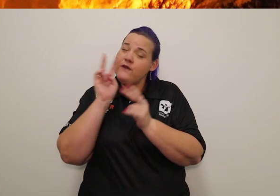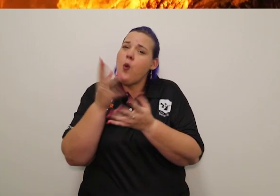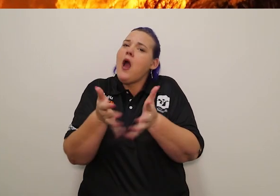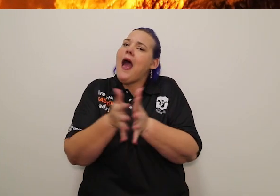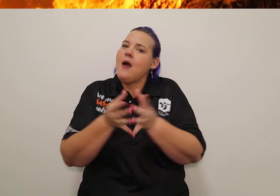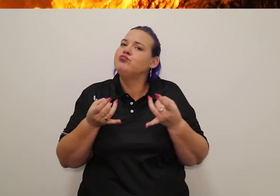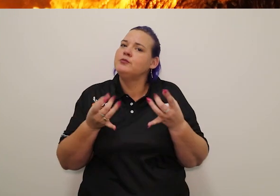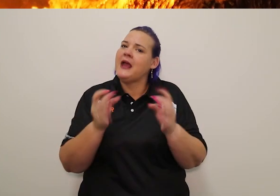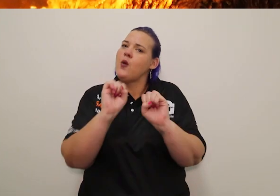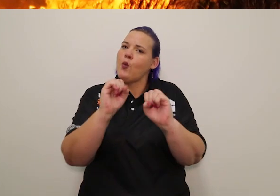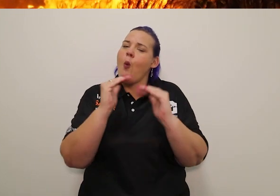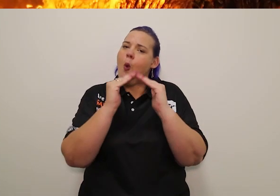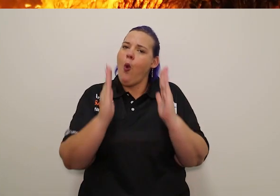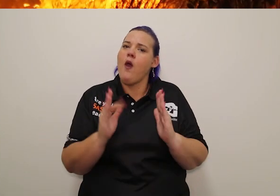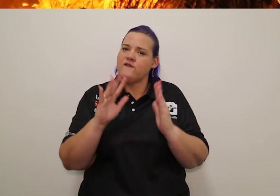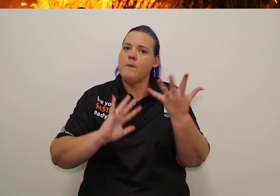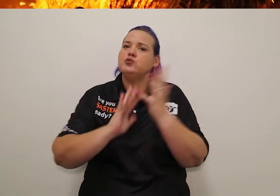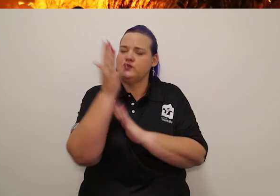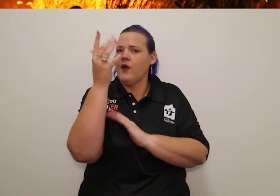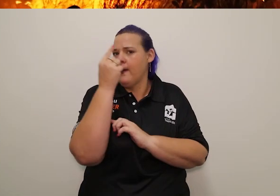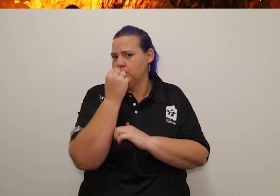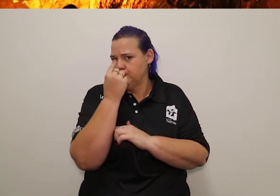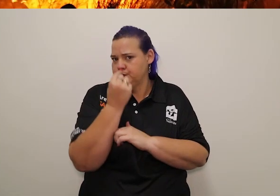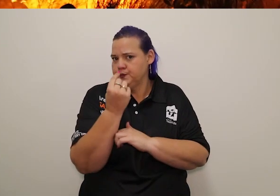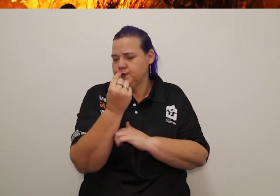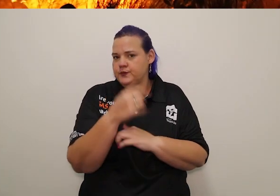about preparing your home for potential bushfire threats.